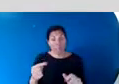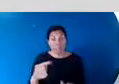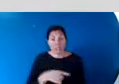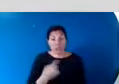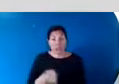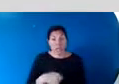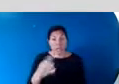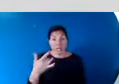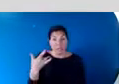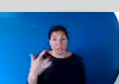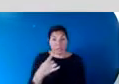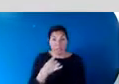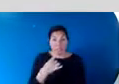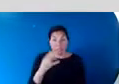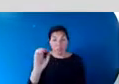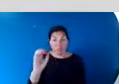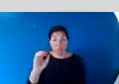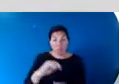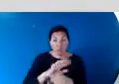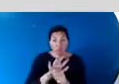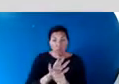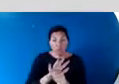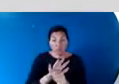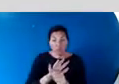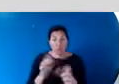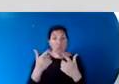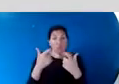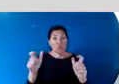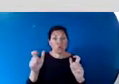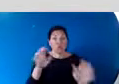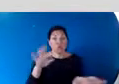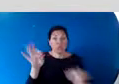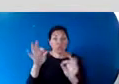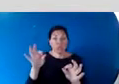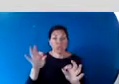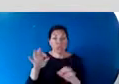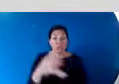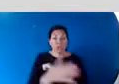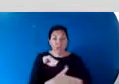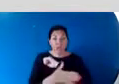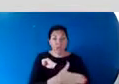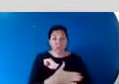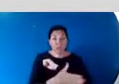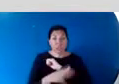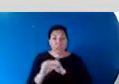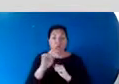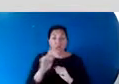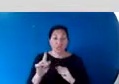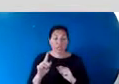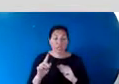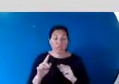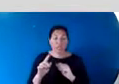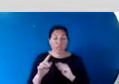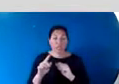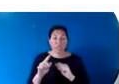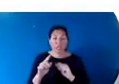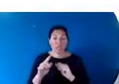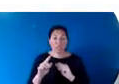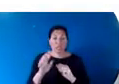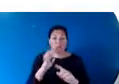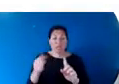that follows zero COVID. And it's been an enormous distraction for countries building on essentially a scientific orthodoxy that was simply wrong.